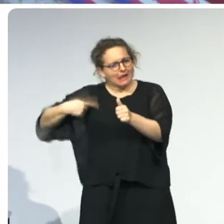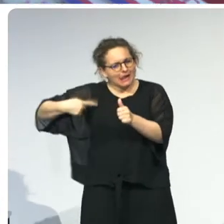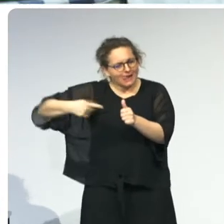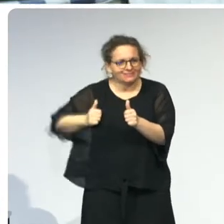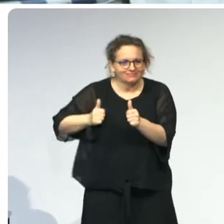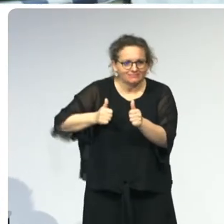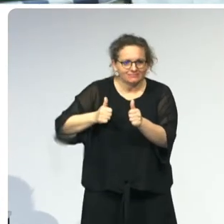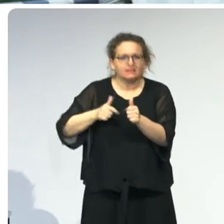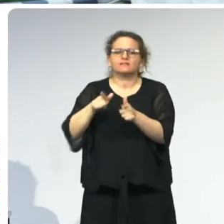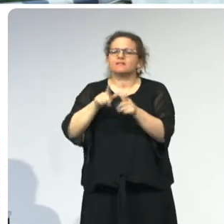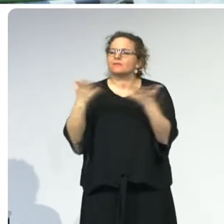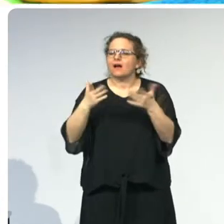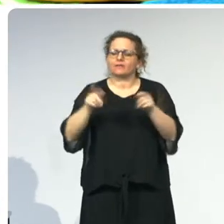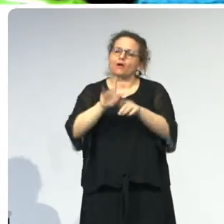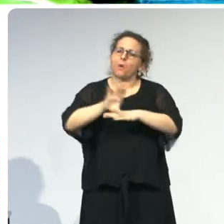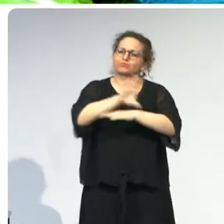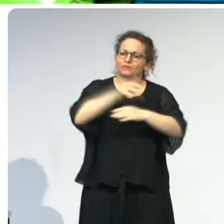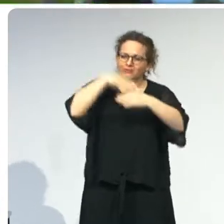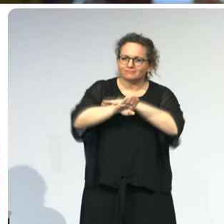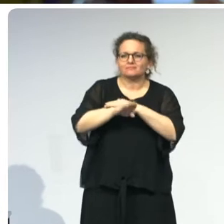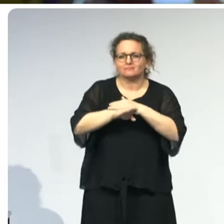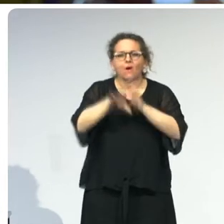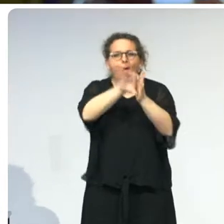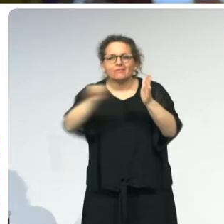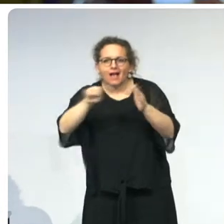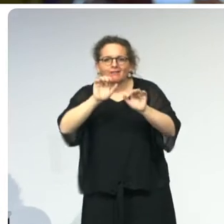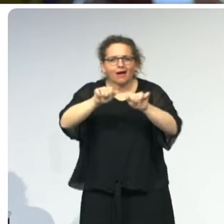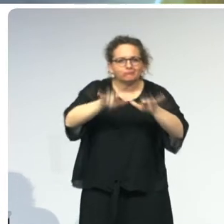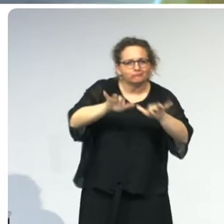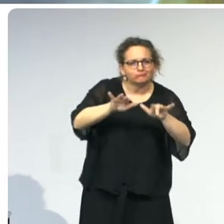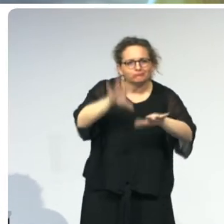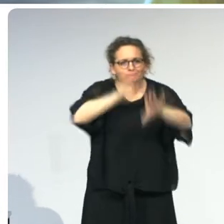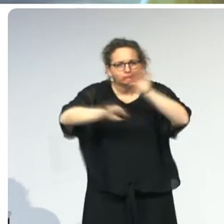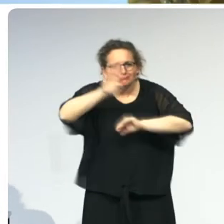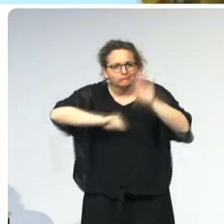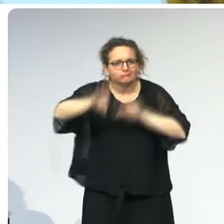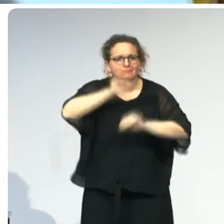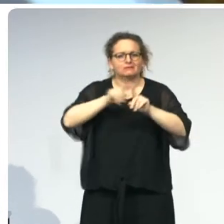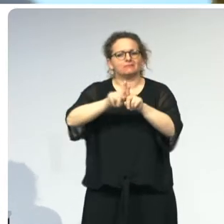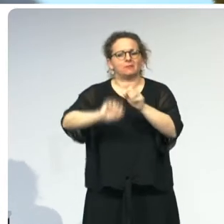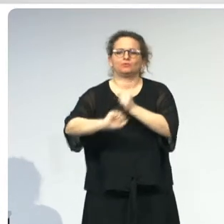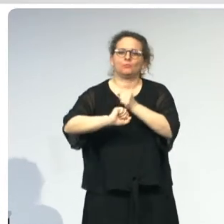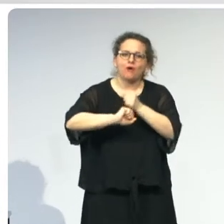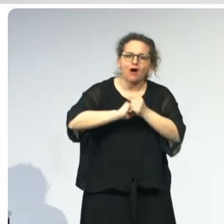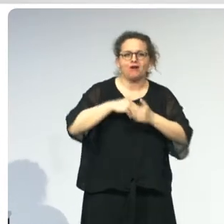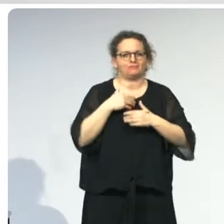evidence-based information, and offline support is also available through workshops and support groups.